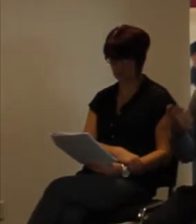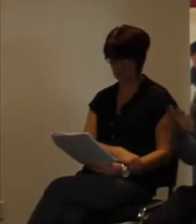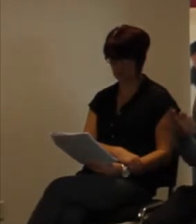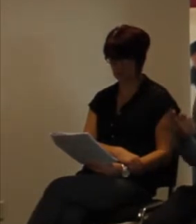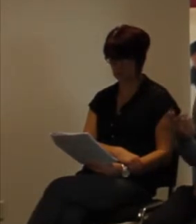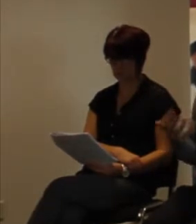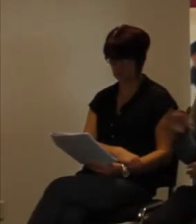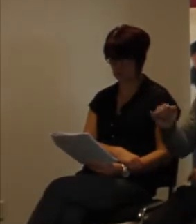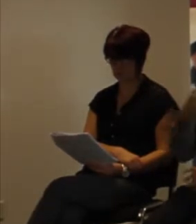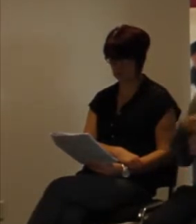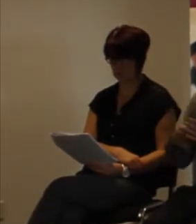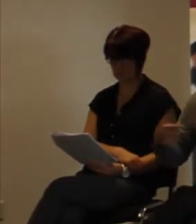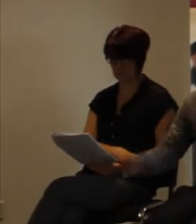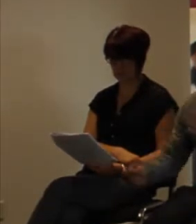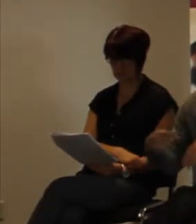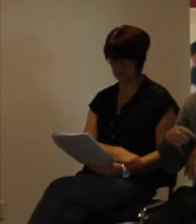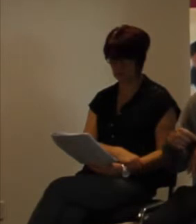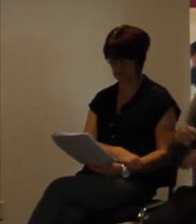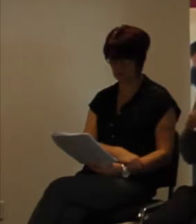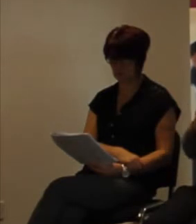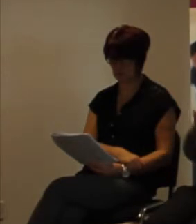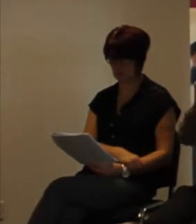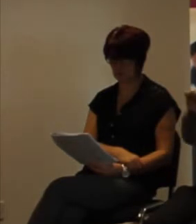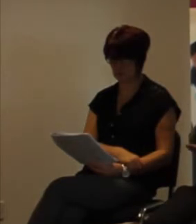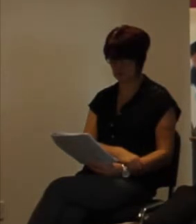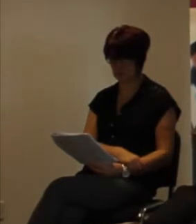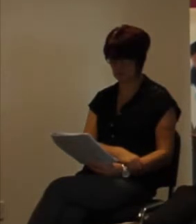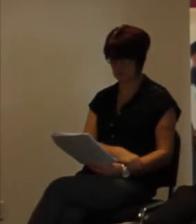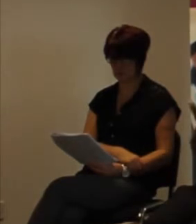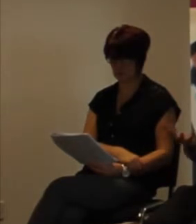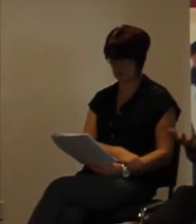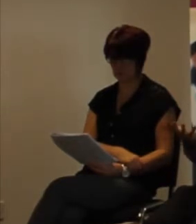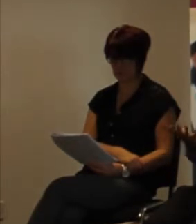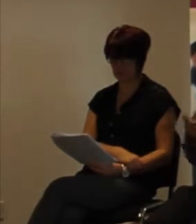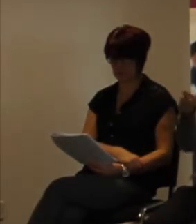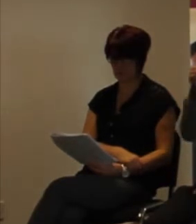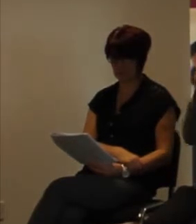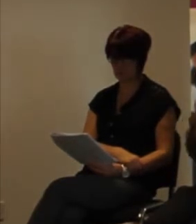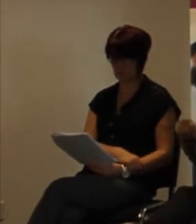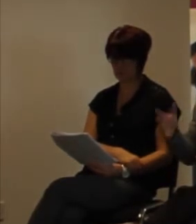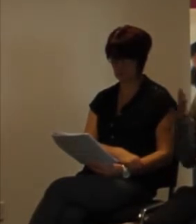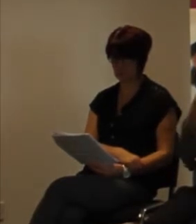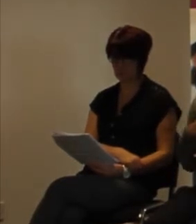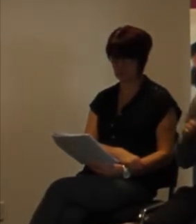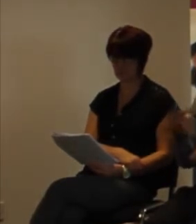or there will be a specific time constraint, in which case you will apply extra time.